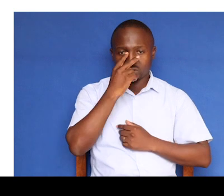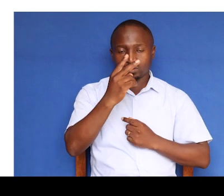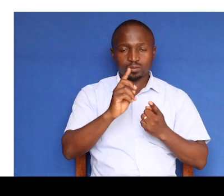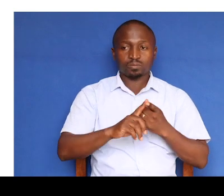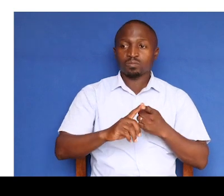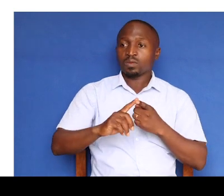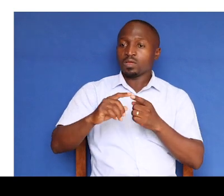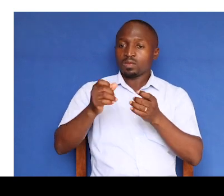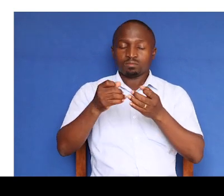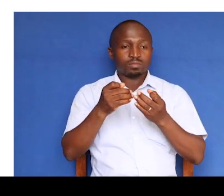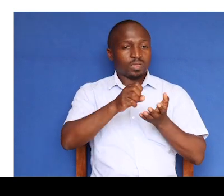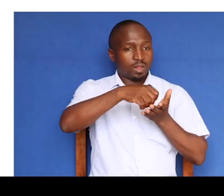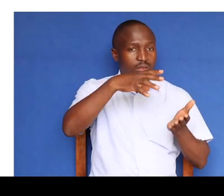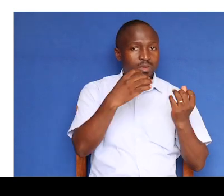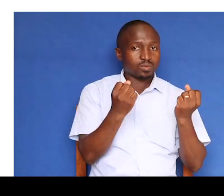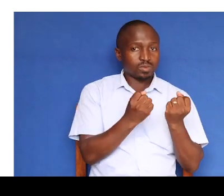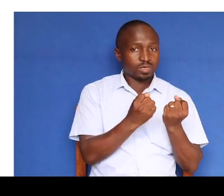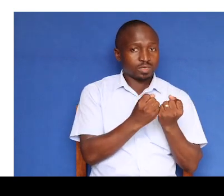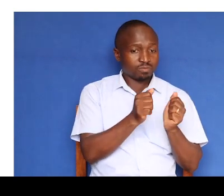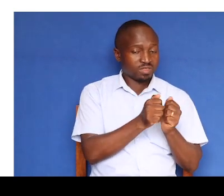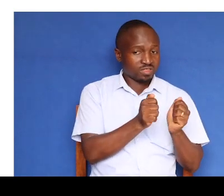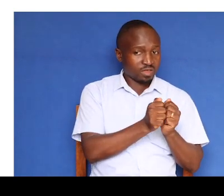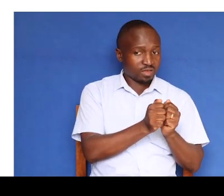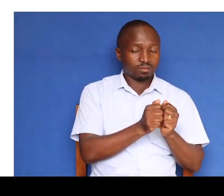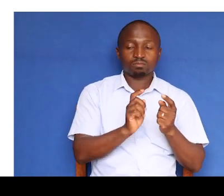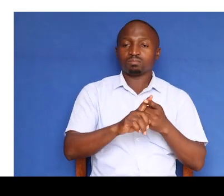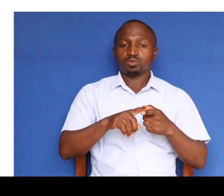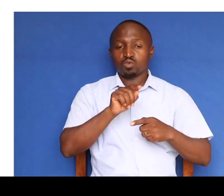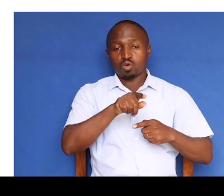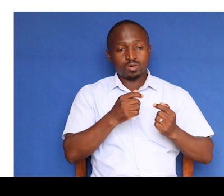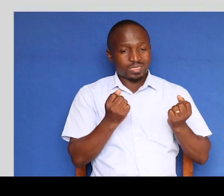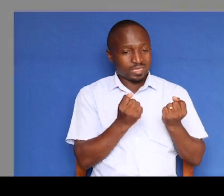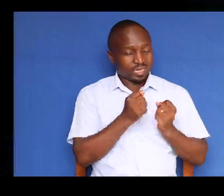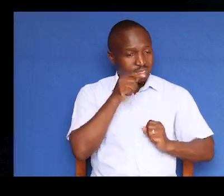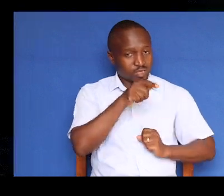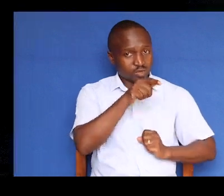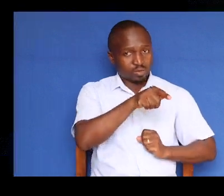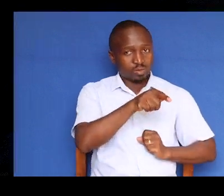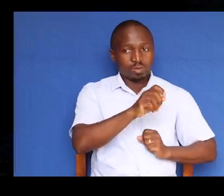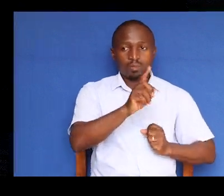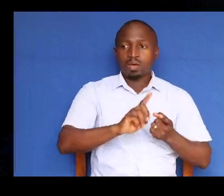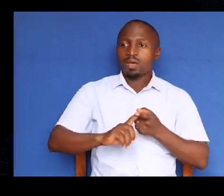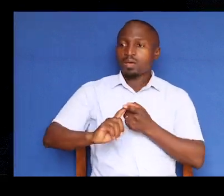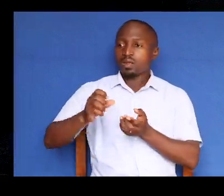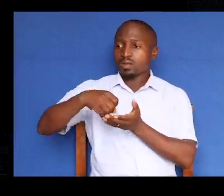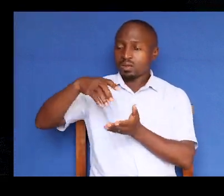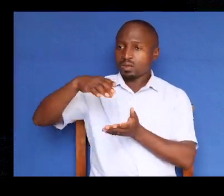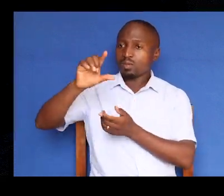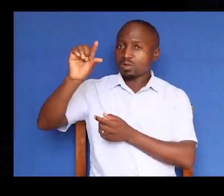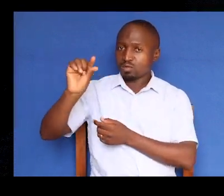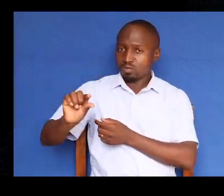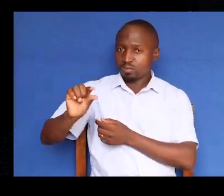of make production and of import. Should produce for item with low